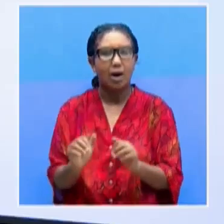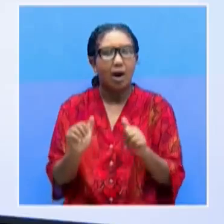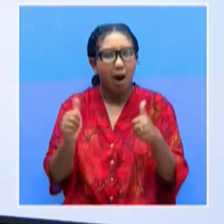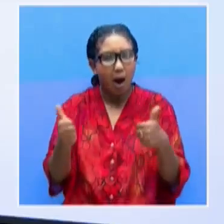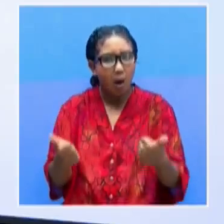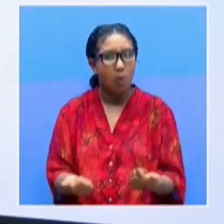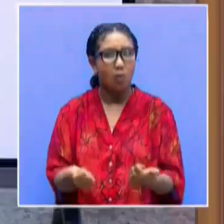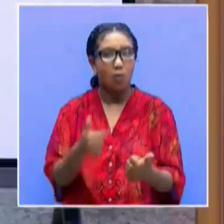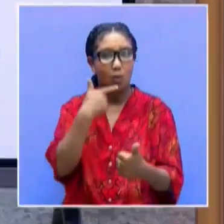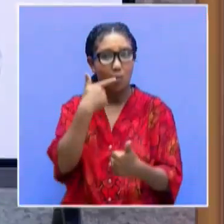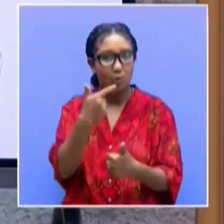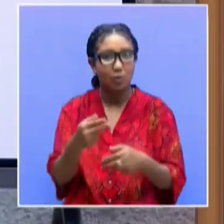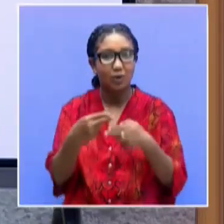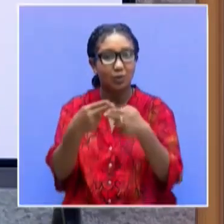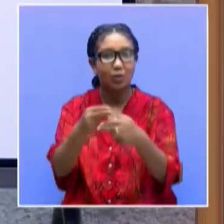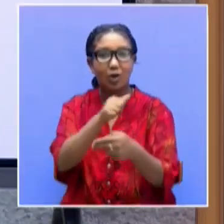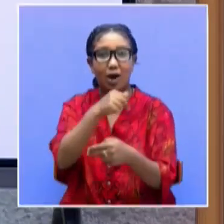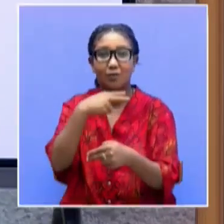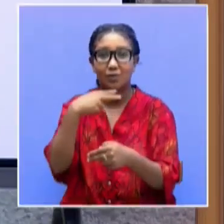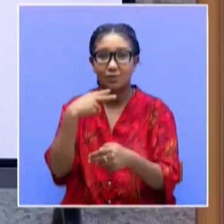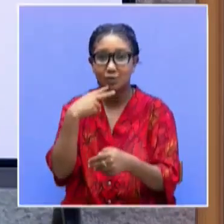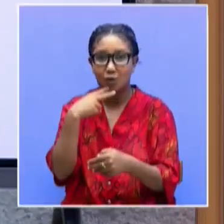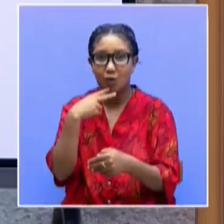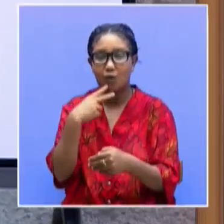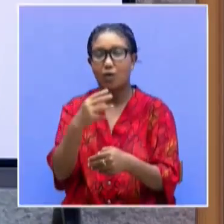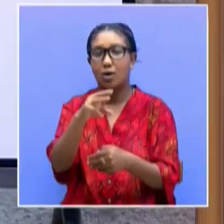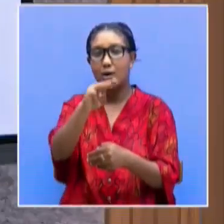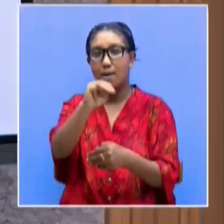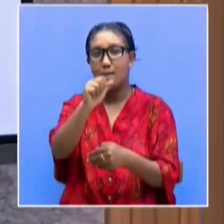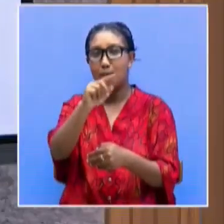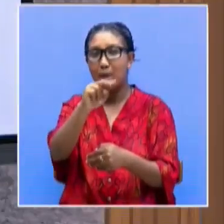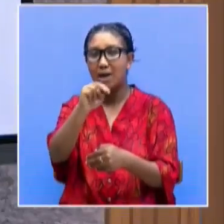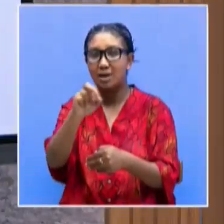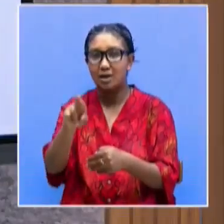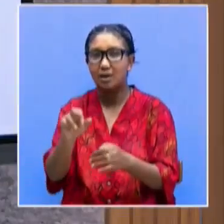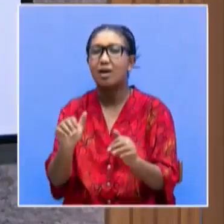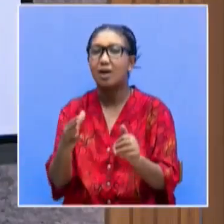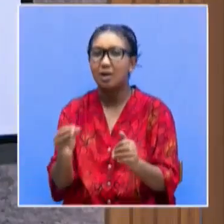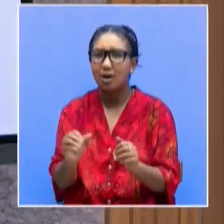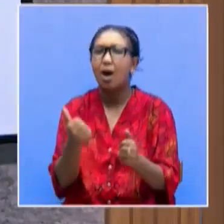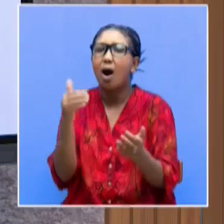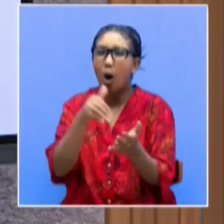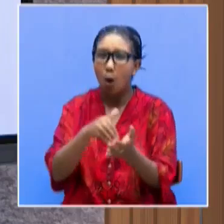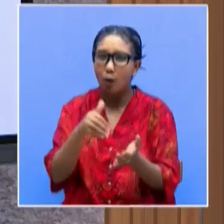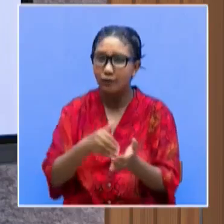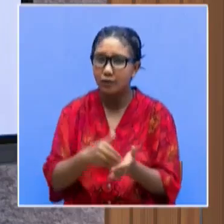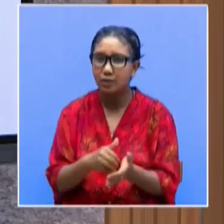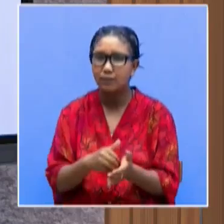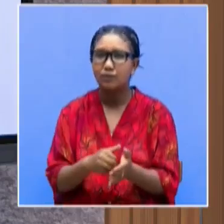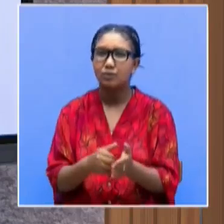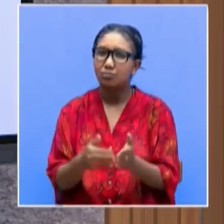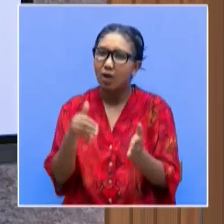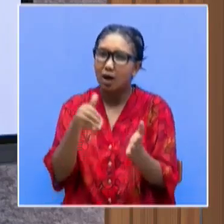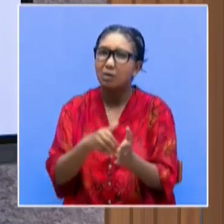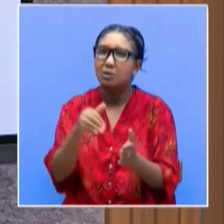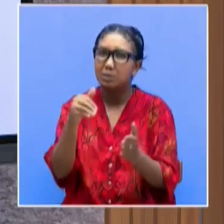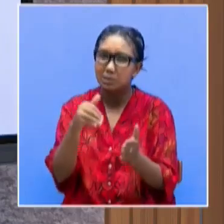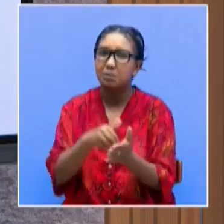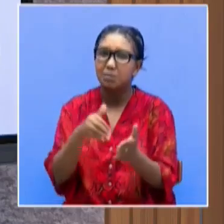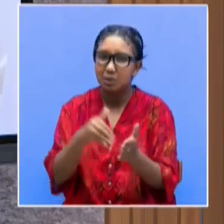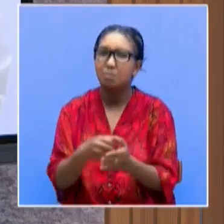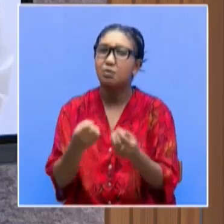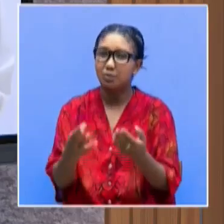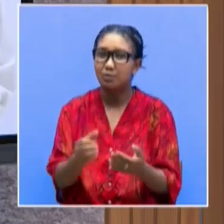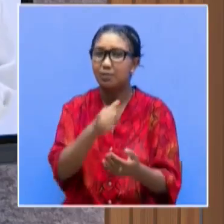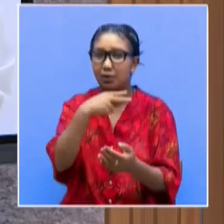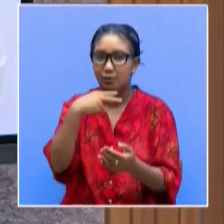it happens, what we call adverbs of manner, and also how often the action repeats, which is